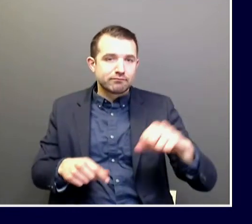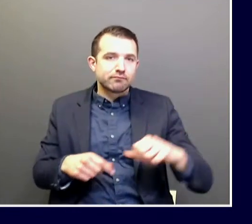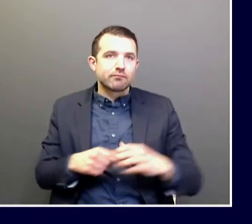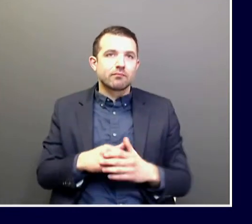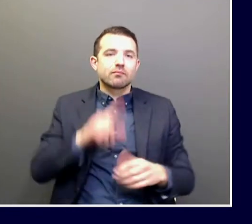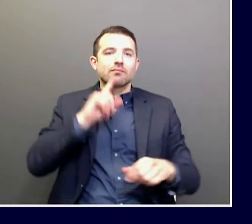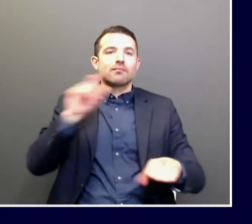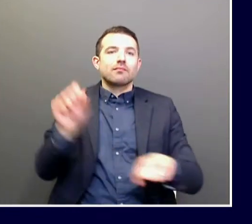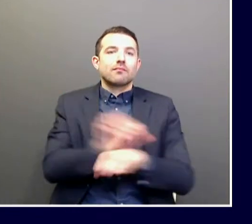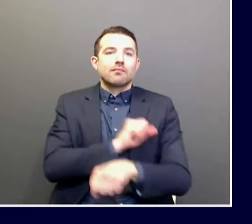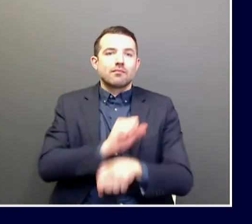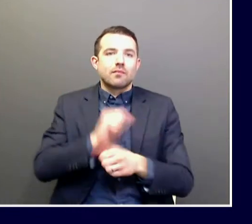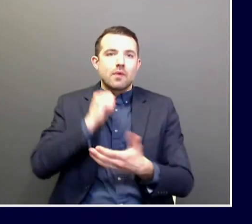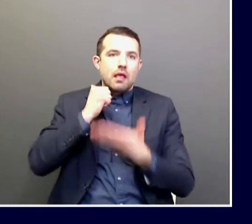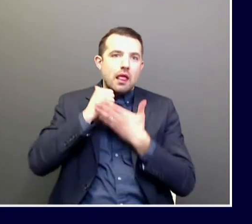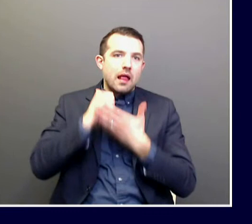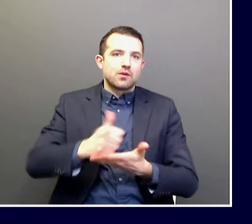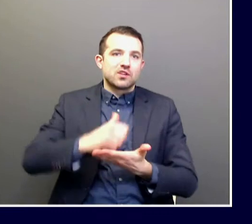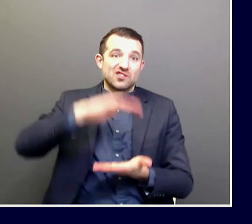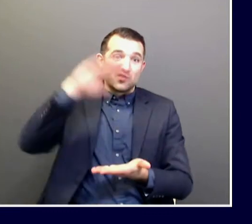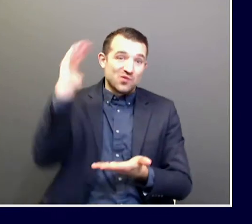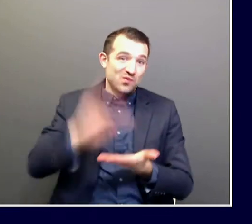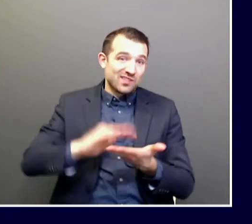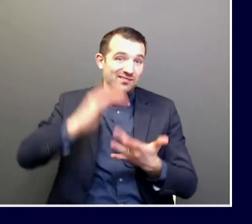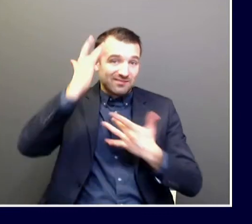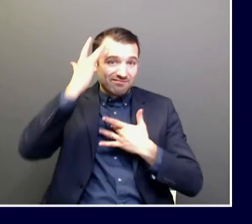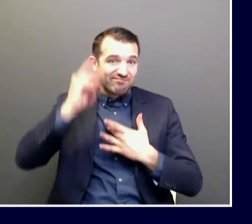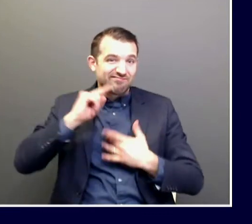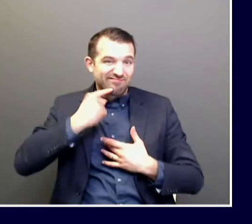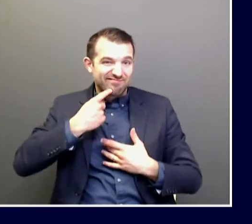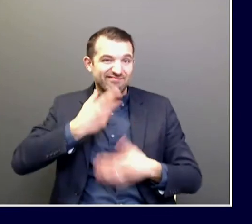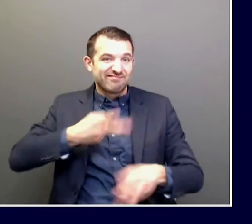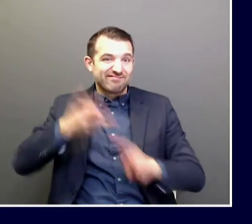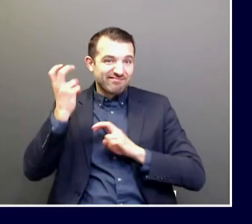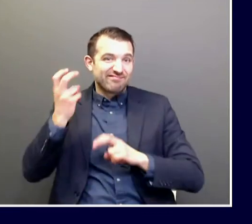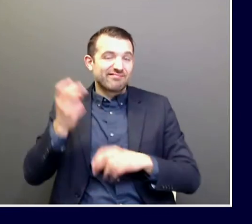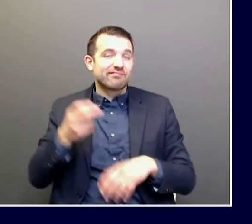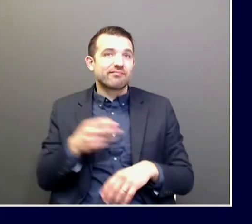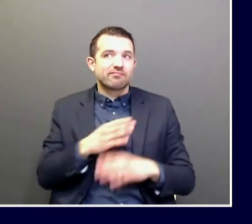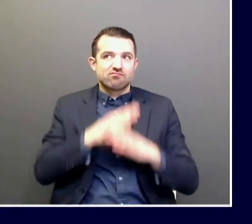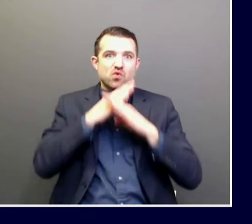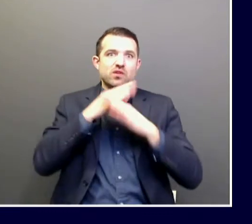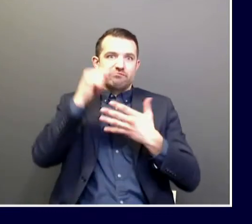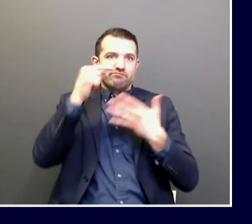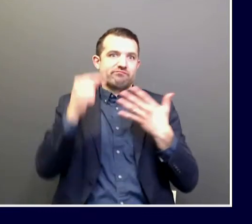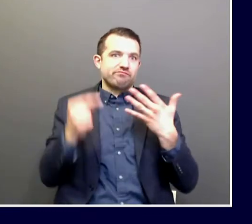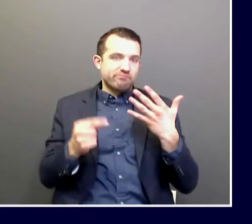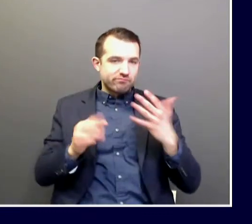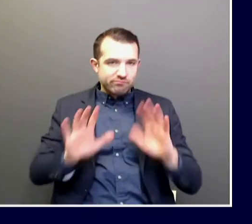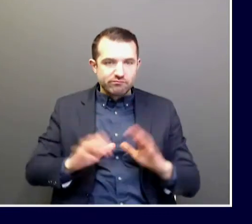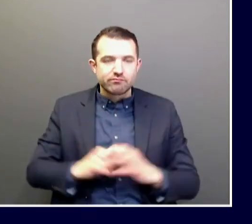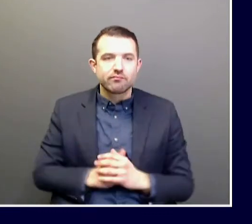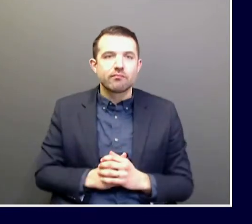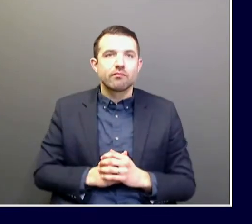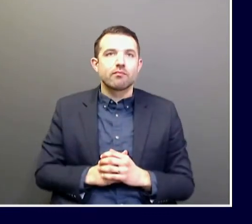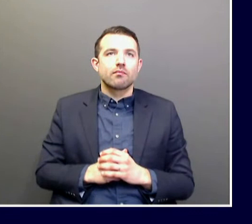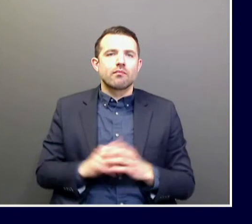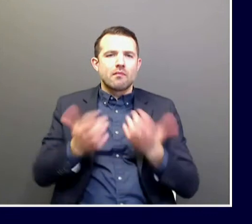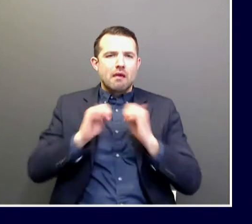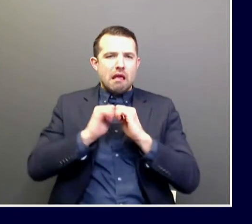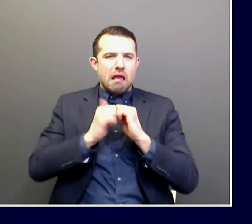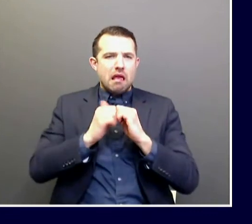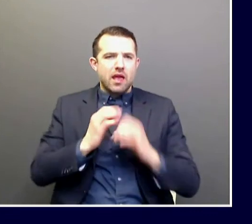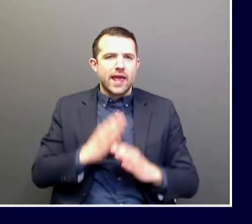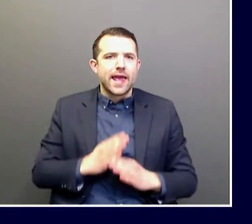effective. The question on the table is, how can we sustain that maximum protection from the vaccine?